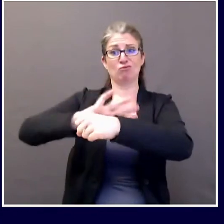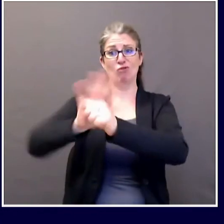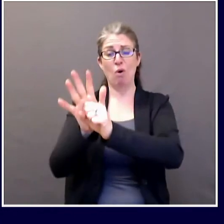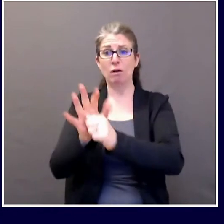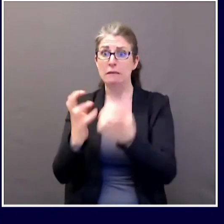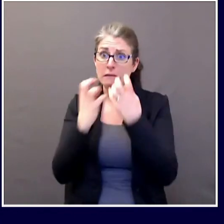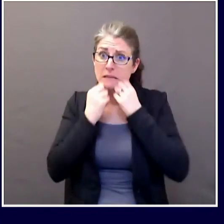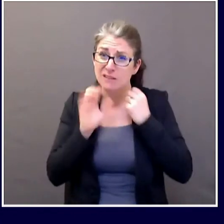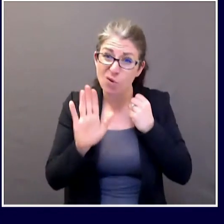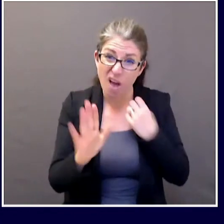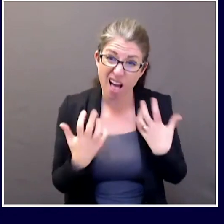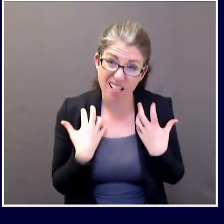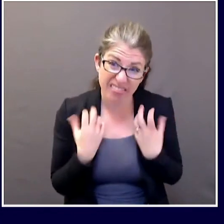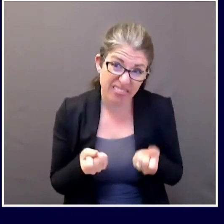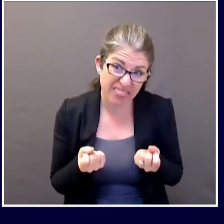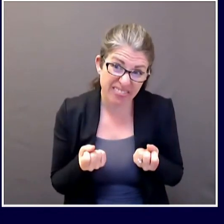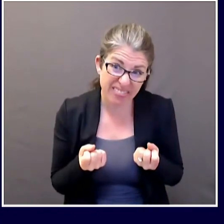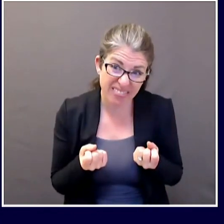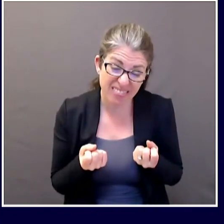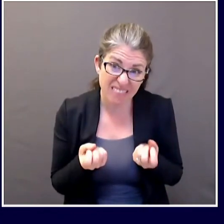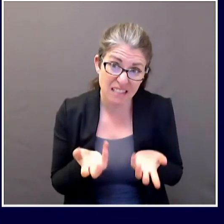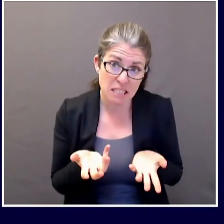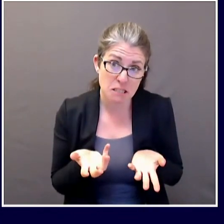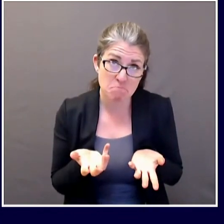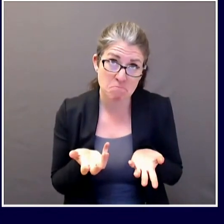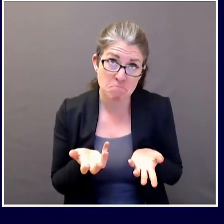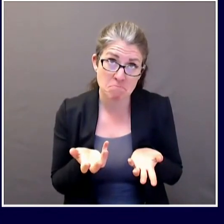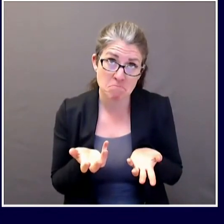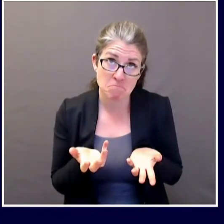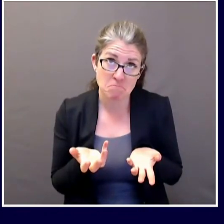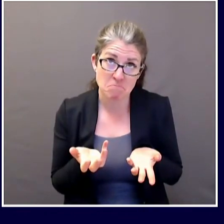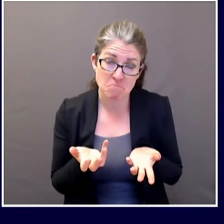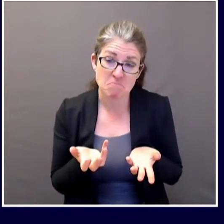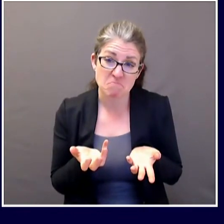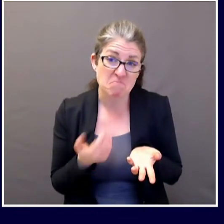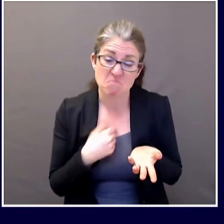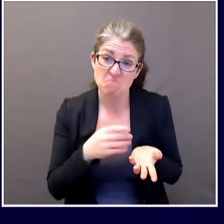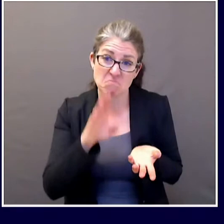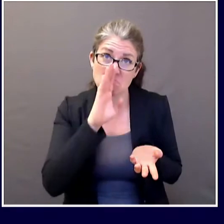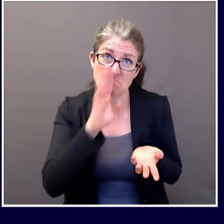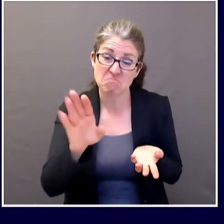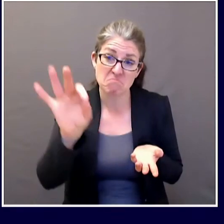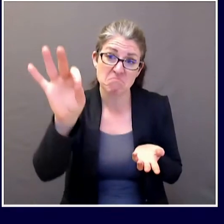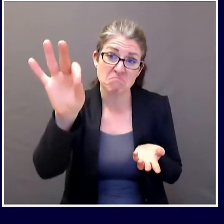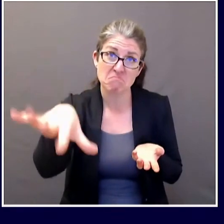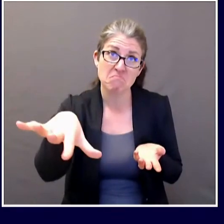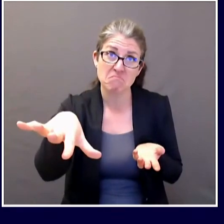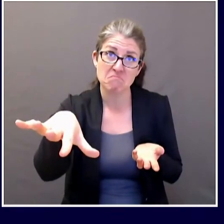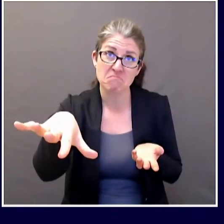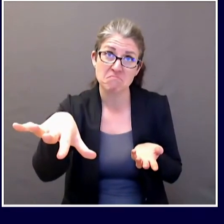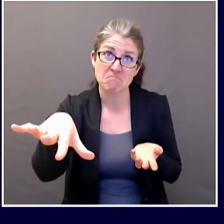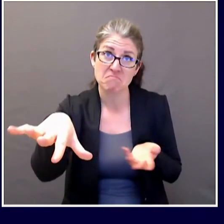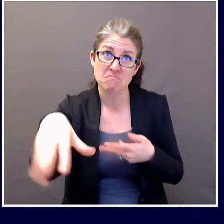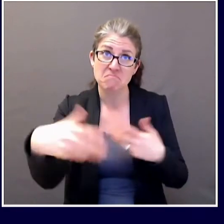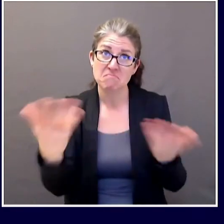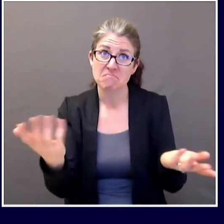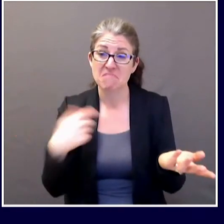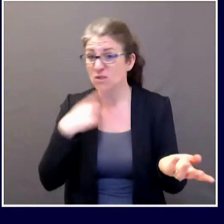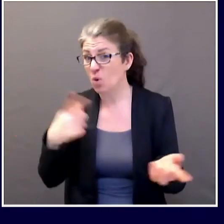shared with my own mother, as well as family members who have asked me this question. And here I've been